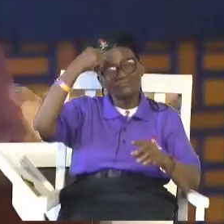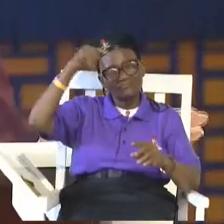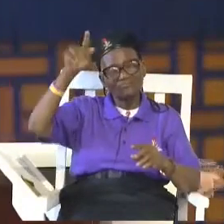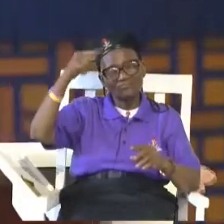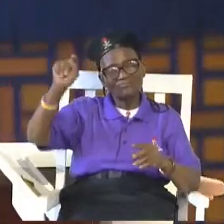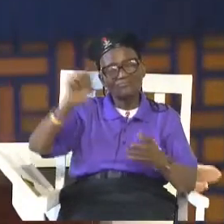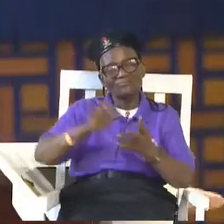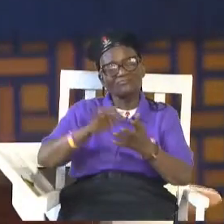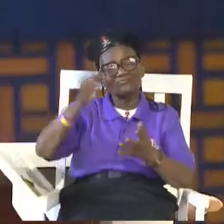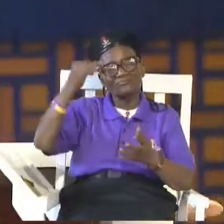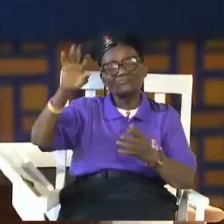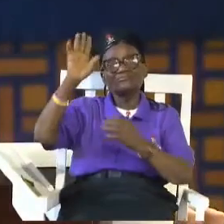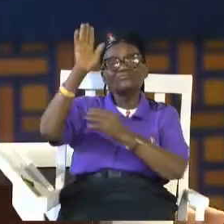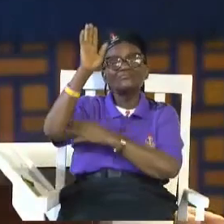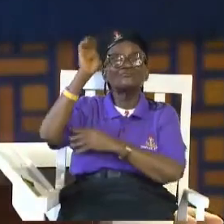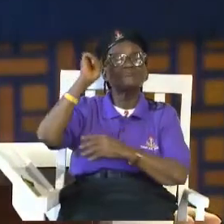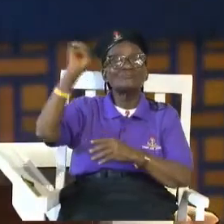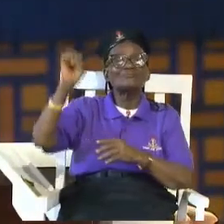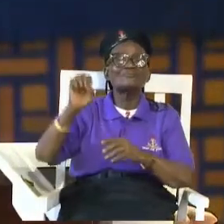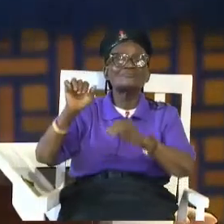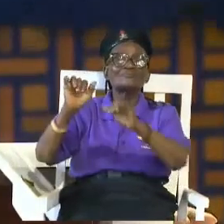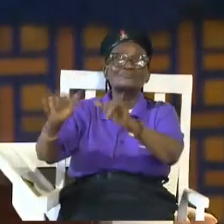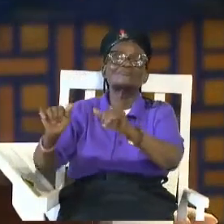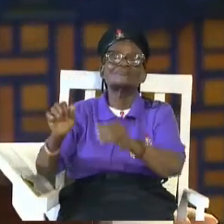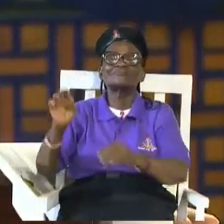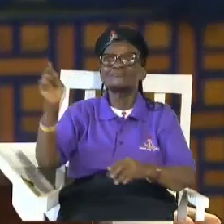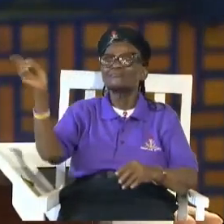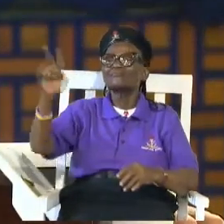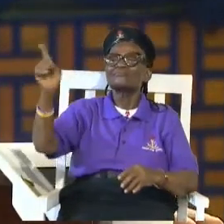And he stayed where he was